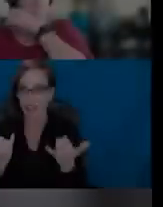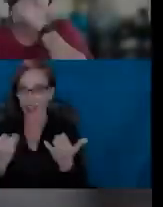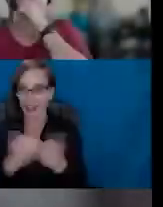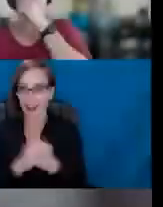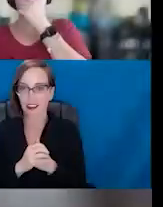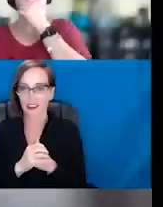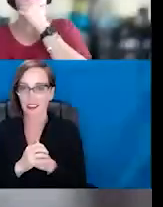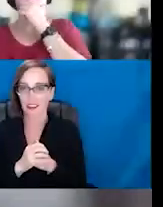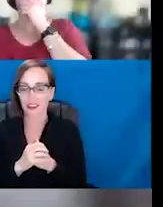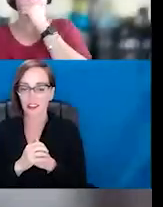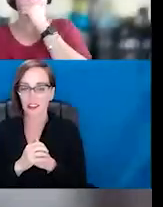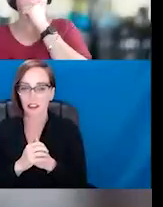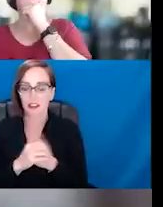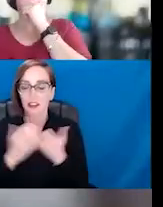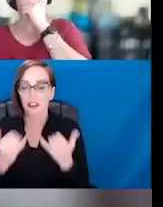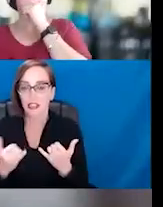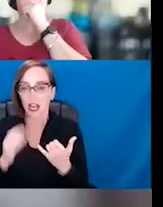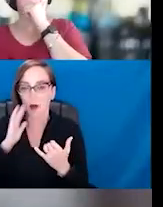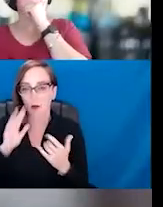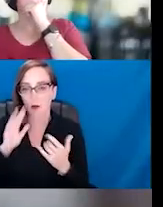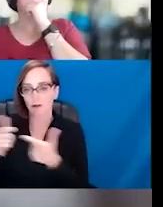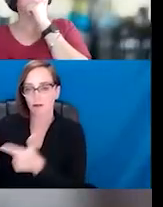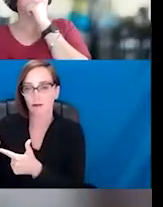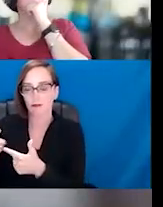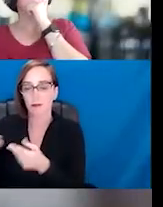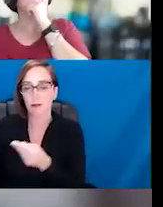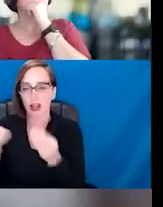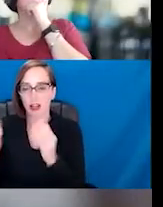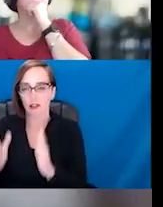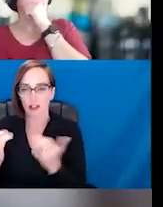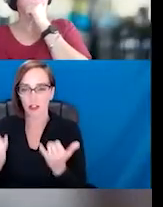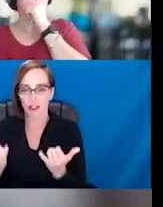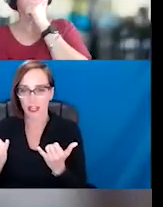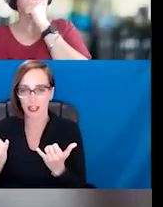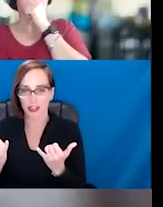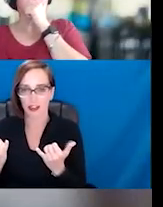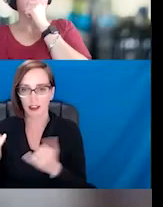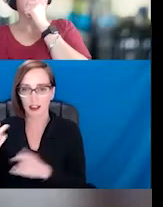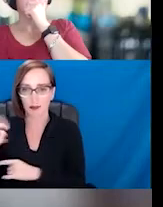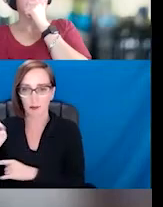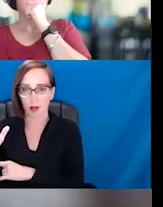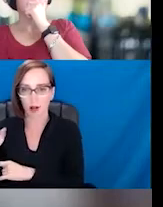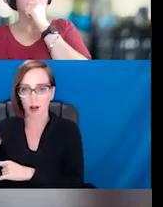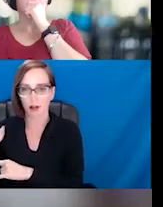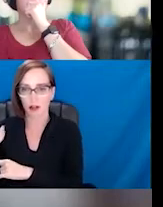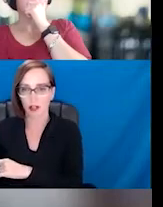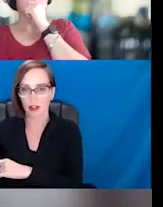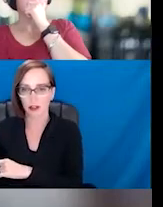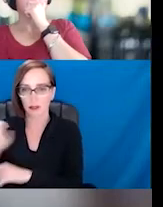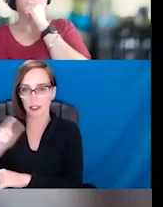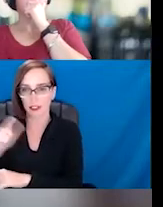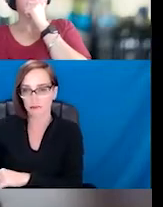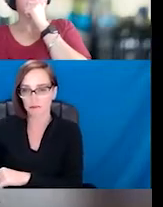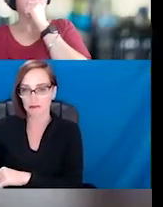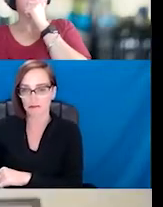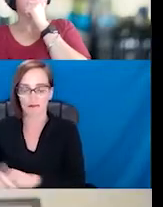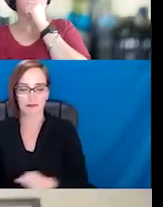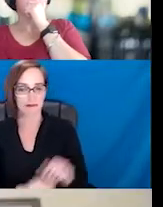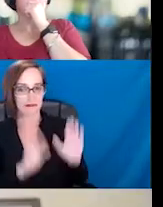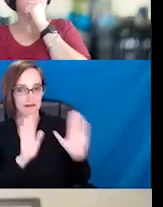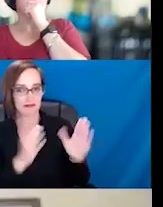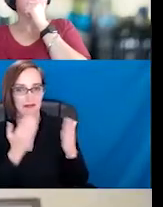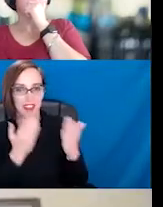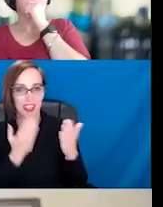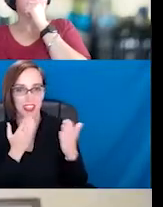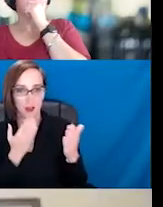This time, I'm going to turn it over to our moderator, Paul Williams. Great. Thank you, Rosalind. Really